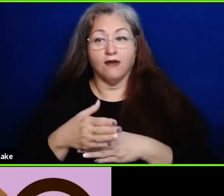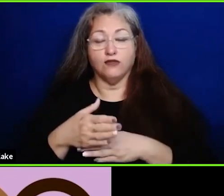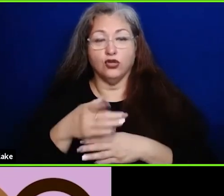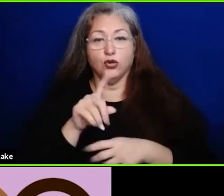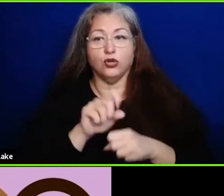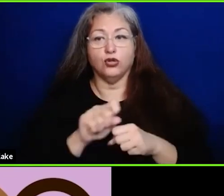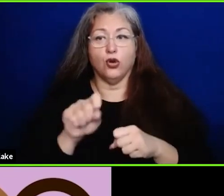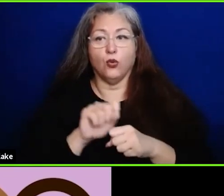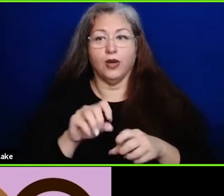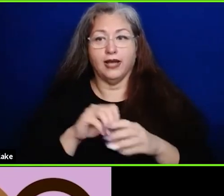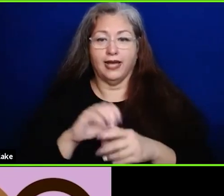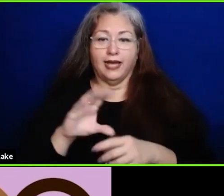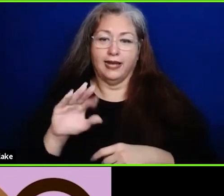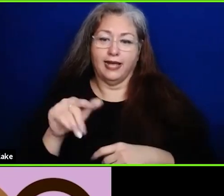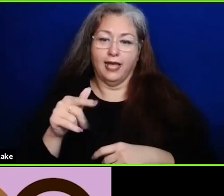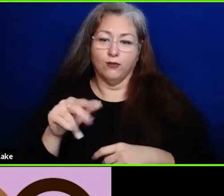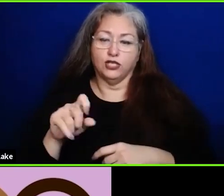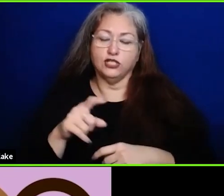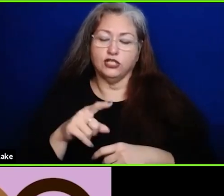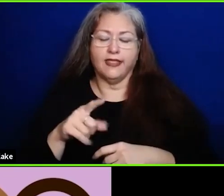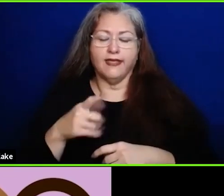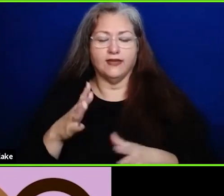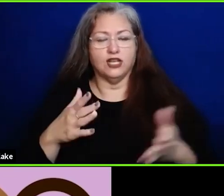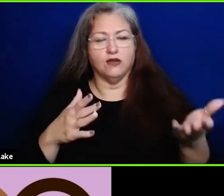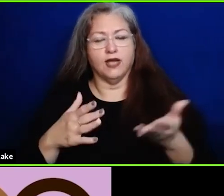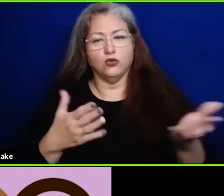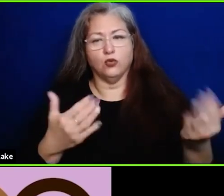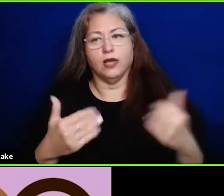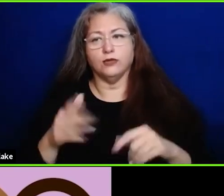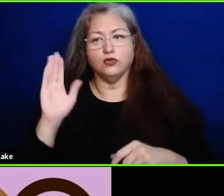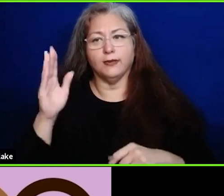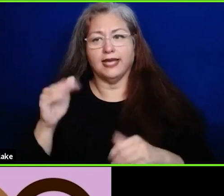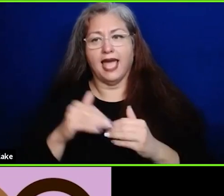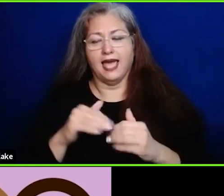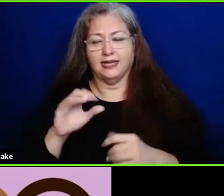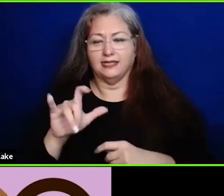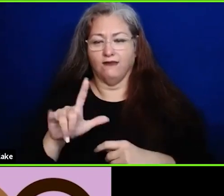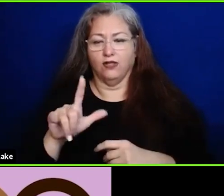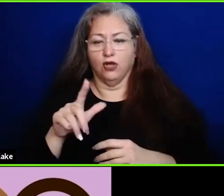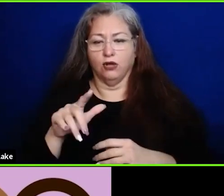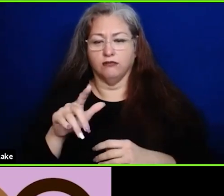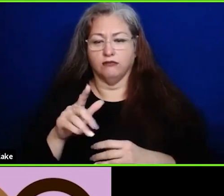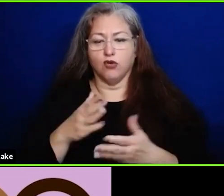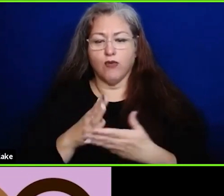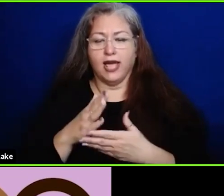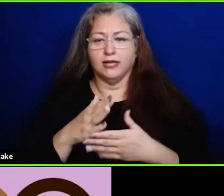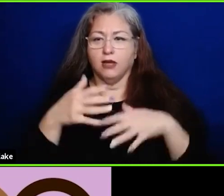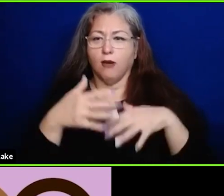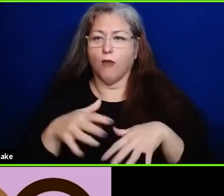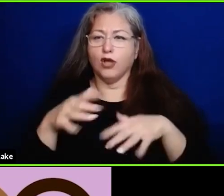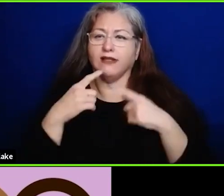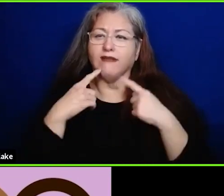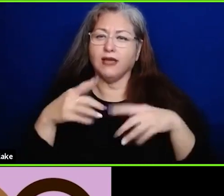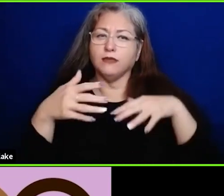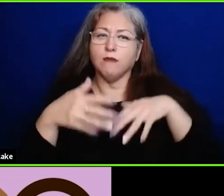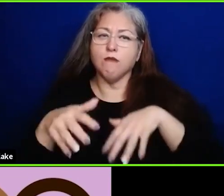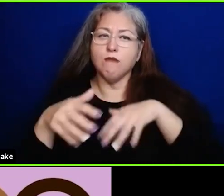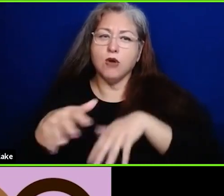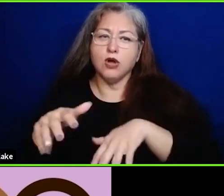in Cambridge, she was invited to speak at the Civil Rights March, Dr. King's March. And